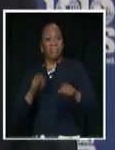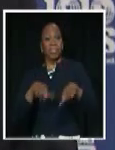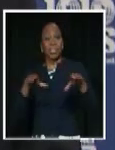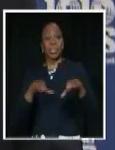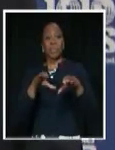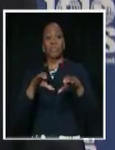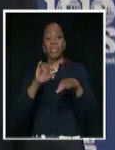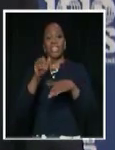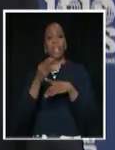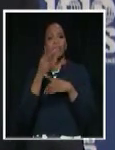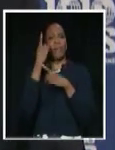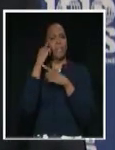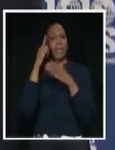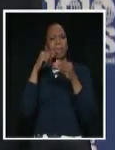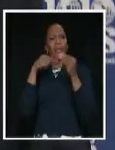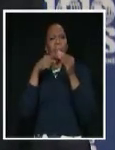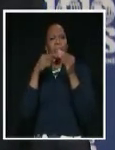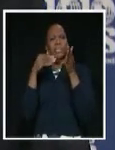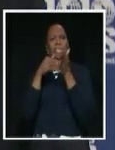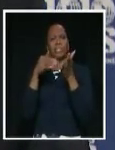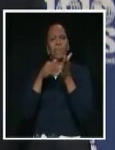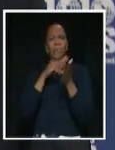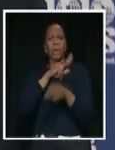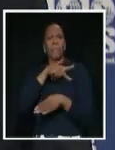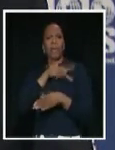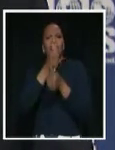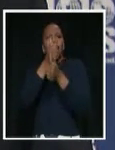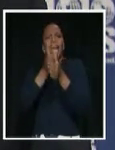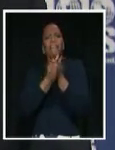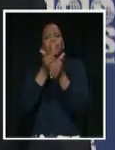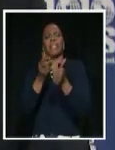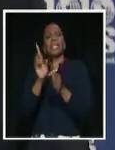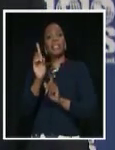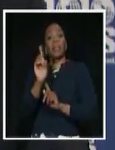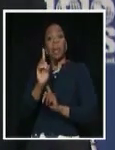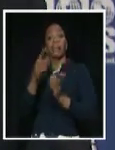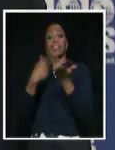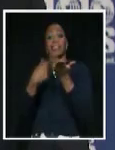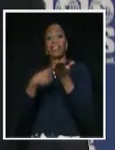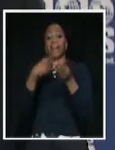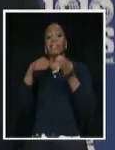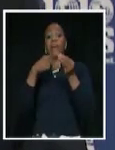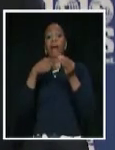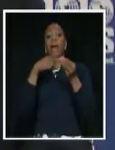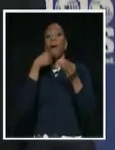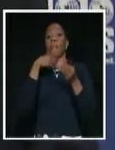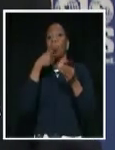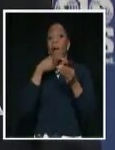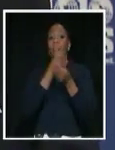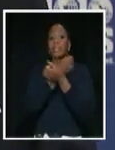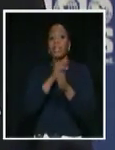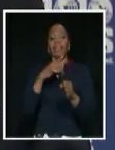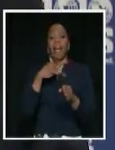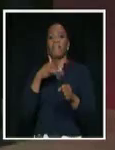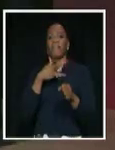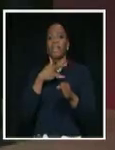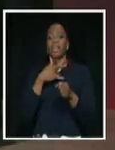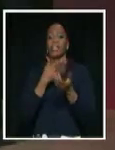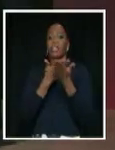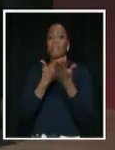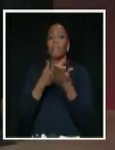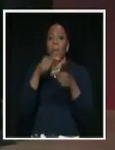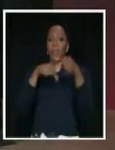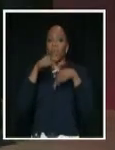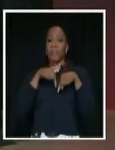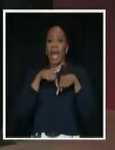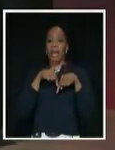sued personally in this process. Everything that Bill de Blasio has talked about in public safety, I believe, is reckless. It'll push us back to where we